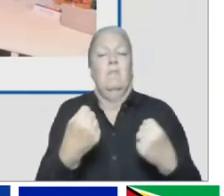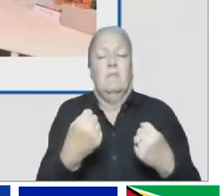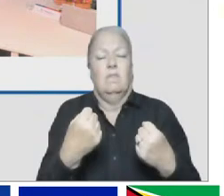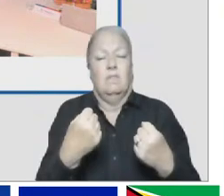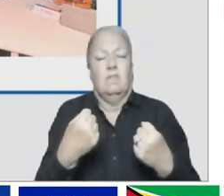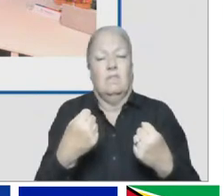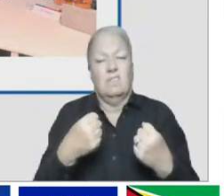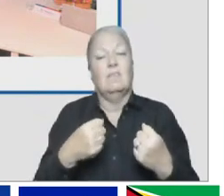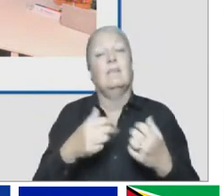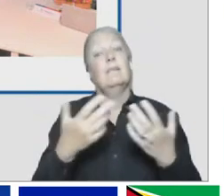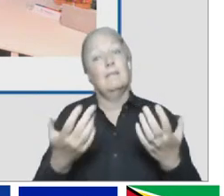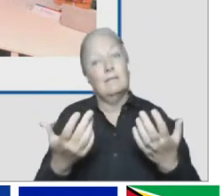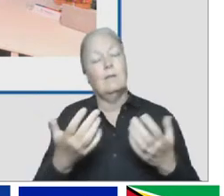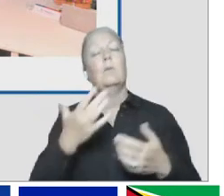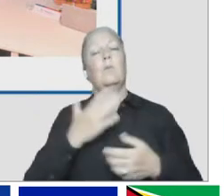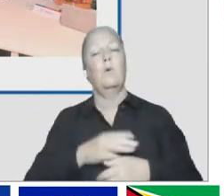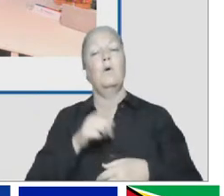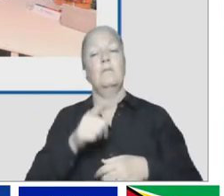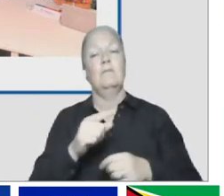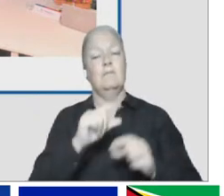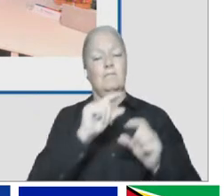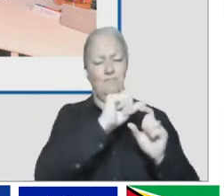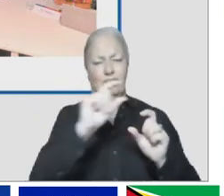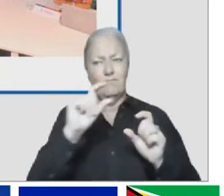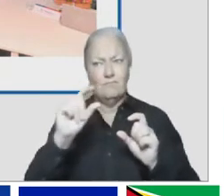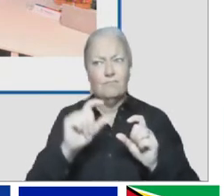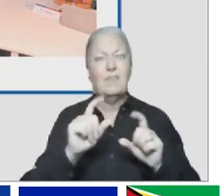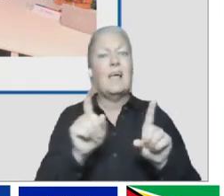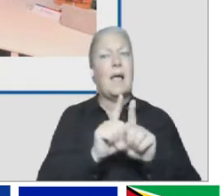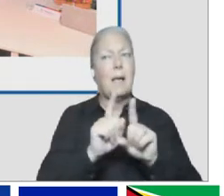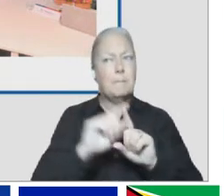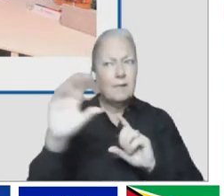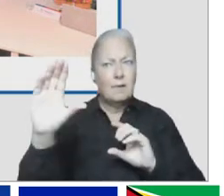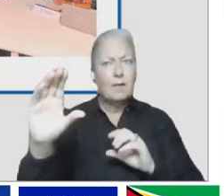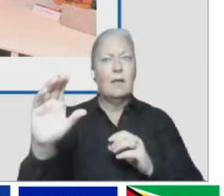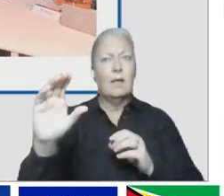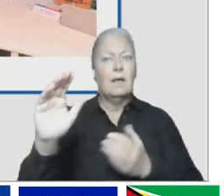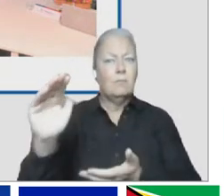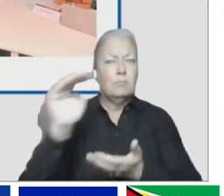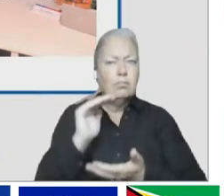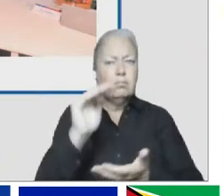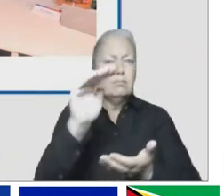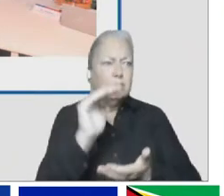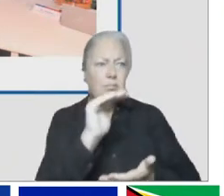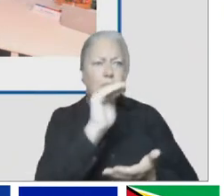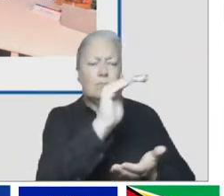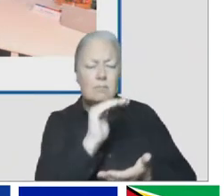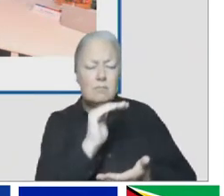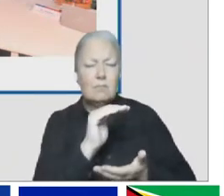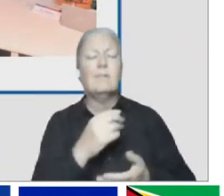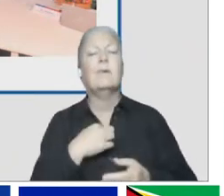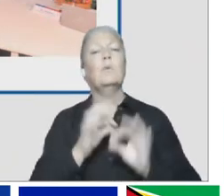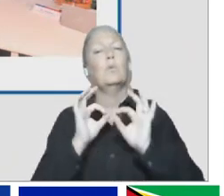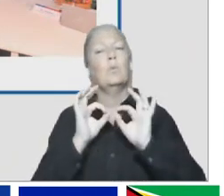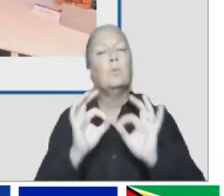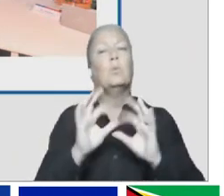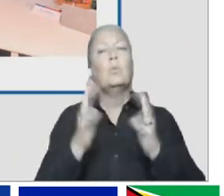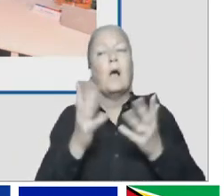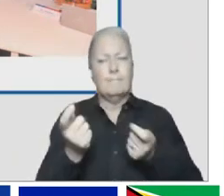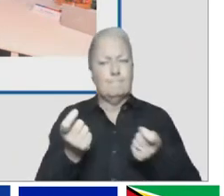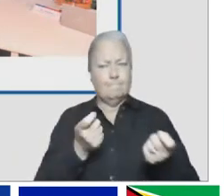with us. So we had a good control and collaboration with other players here. We have the president,